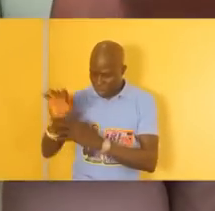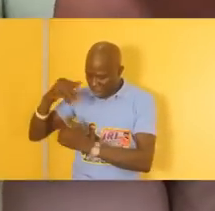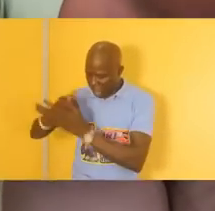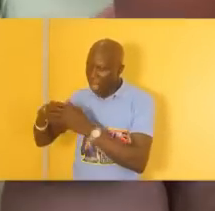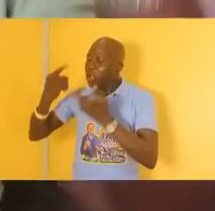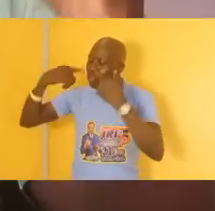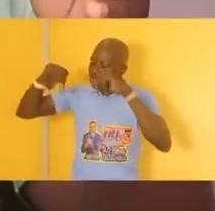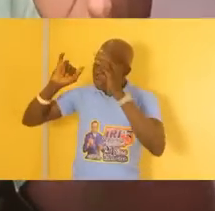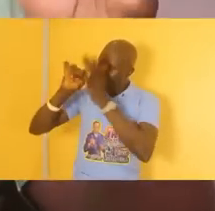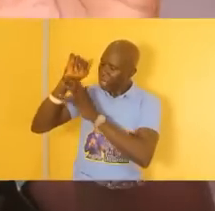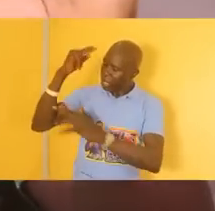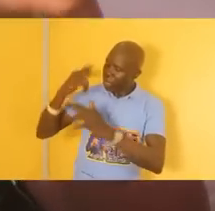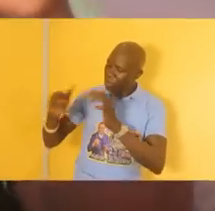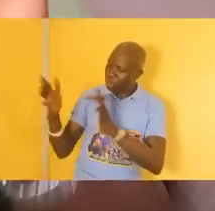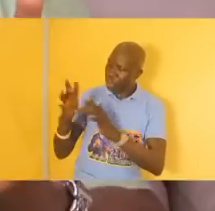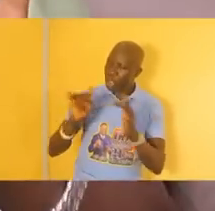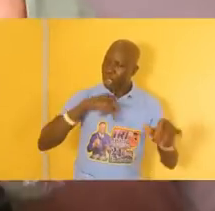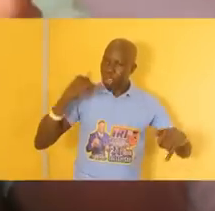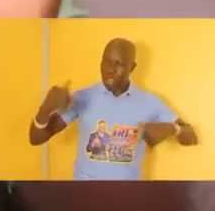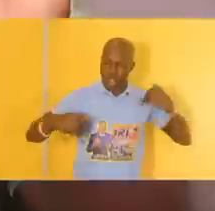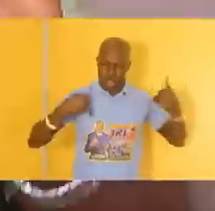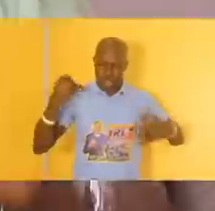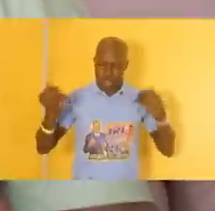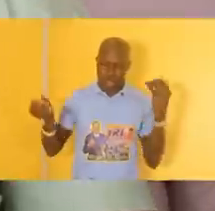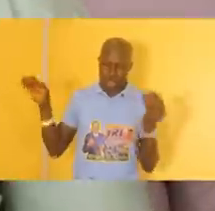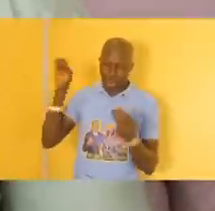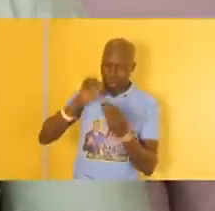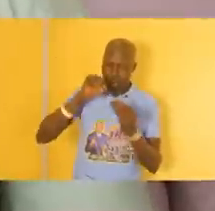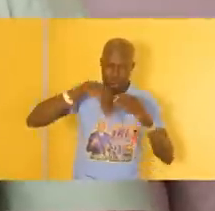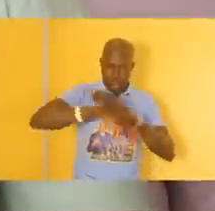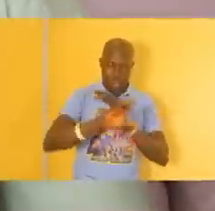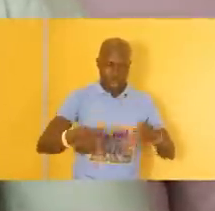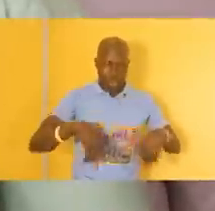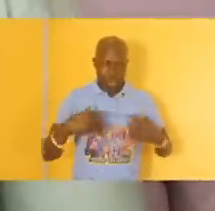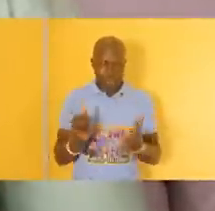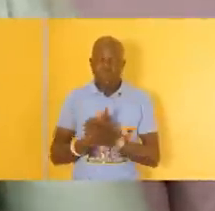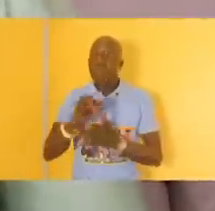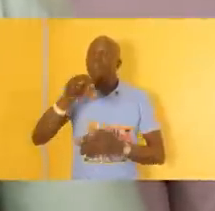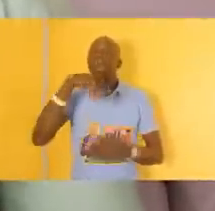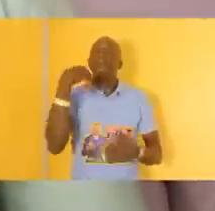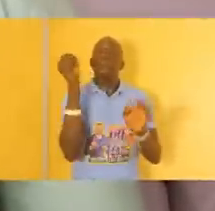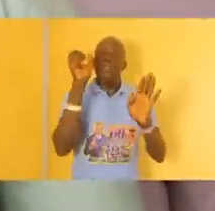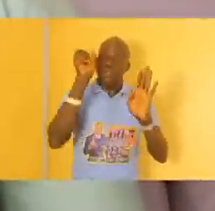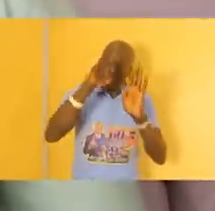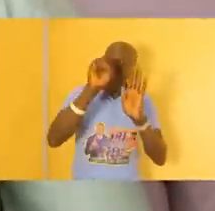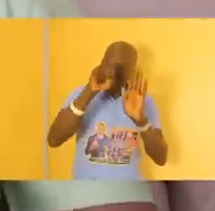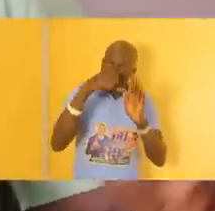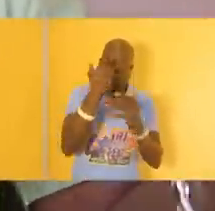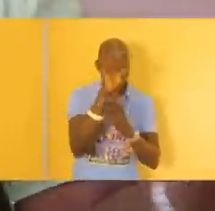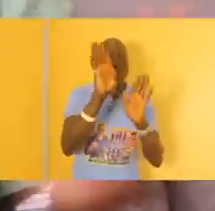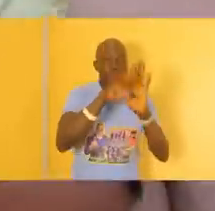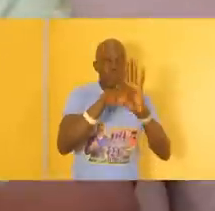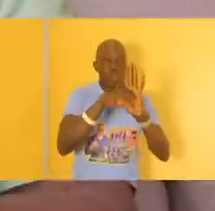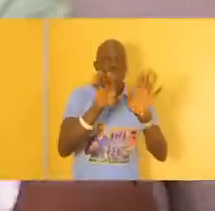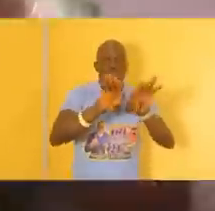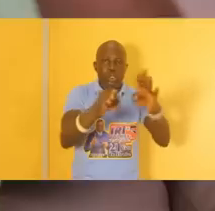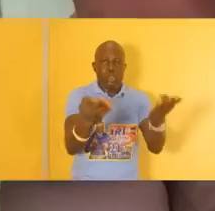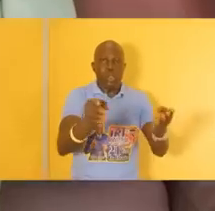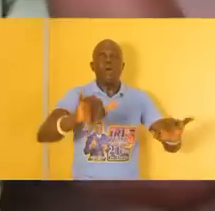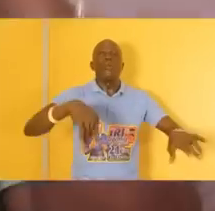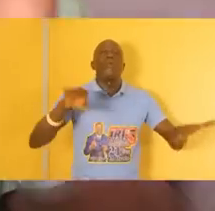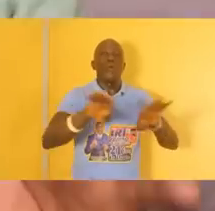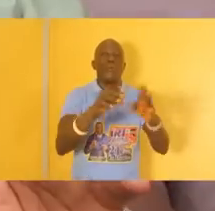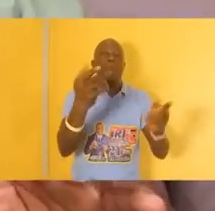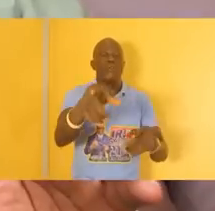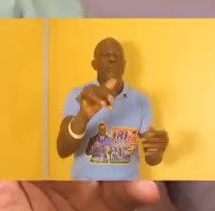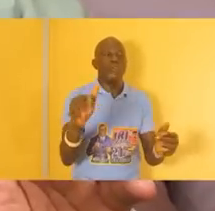you. Mercy and favor of God. Have blessing from heaven. The hand of lifting. In the name of